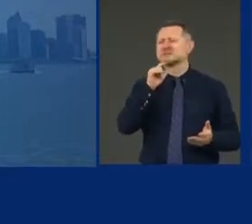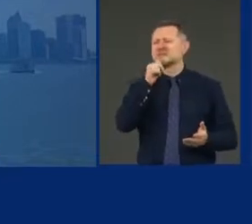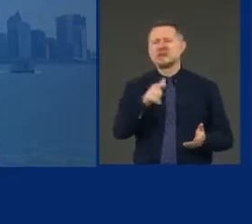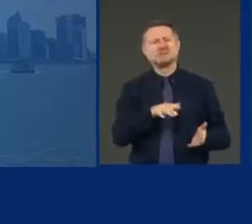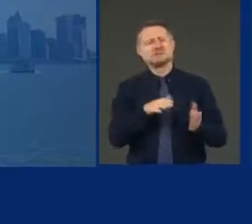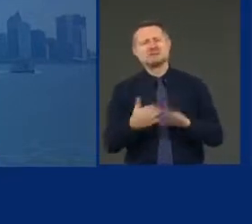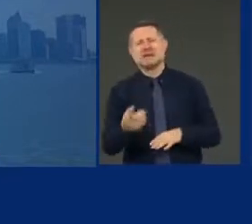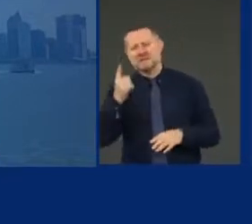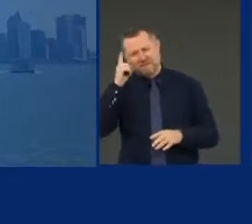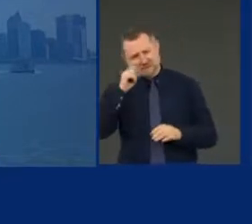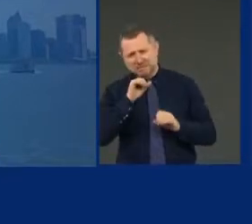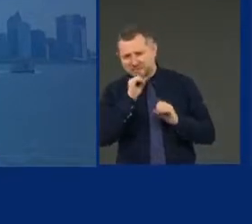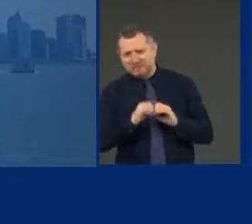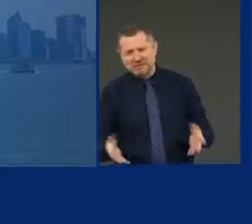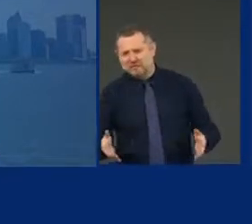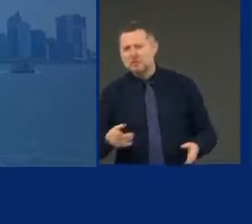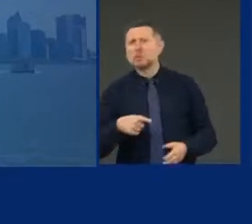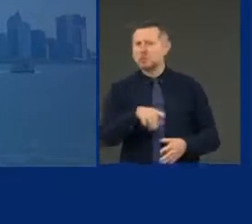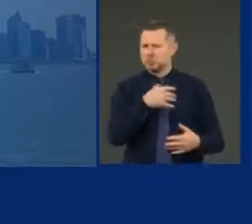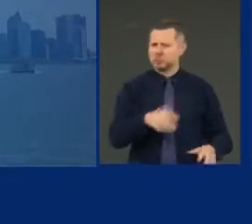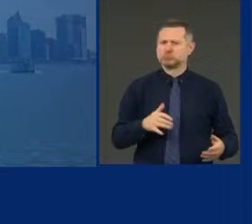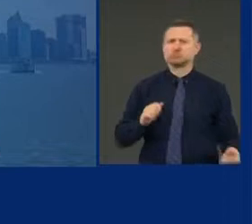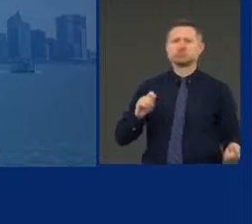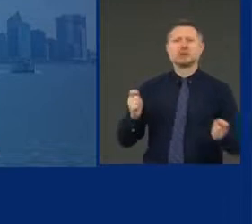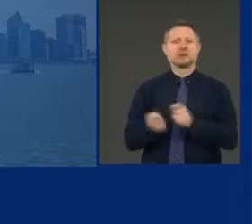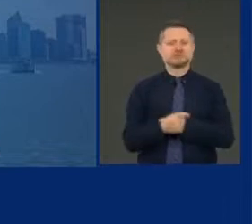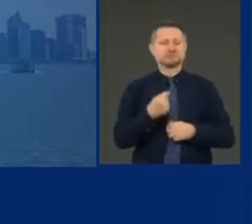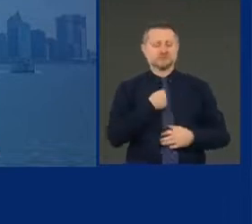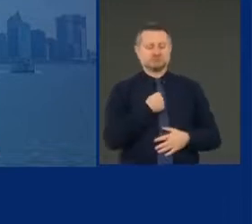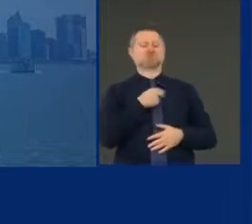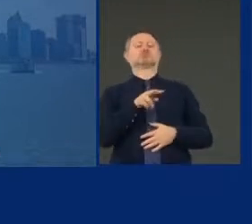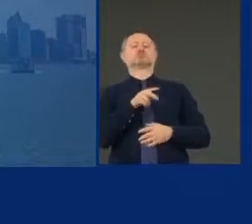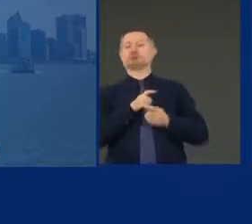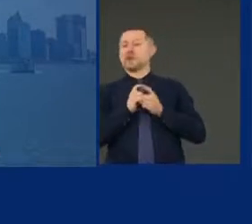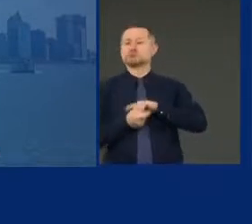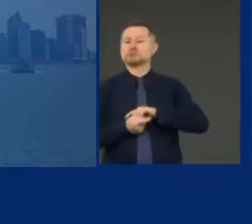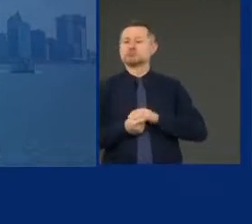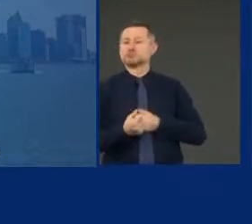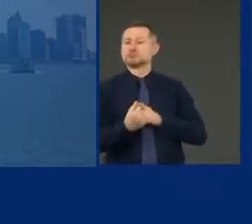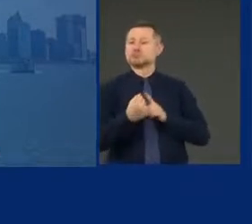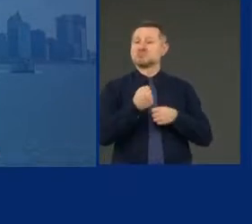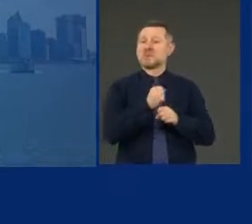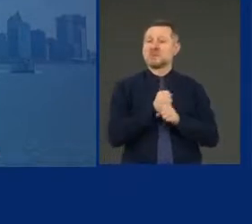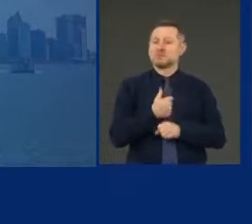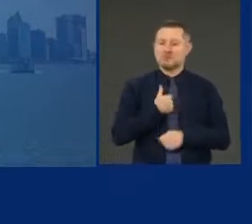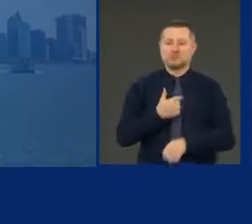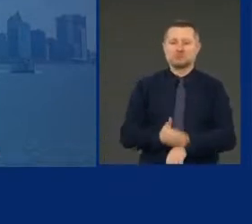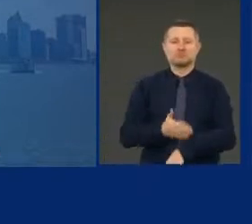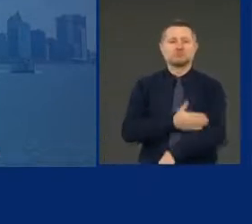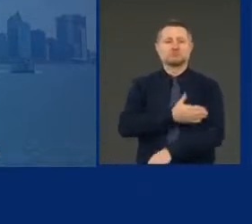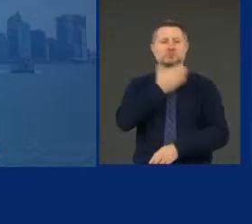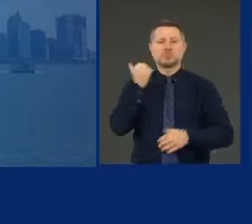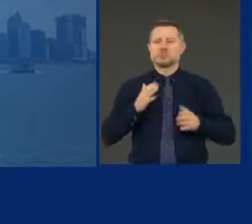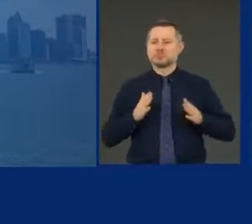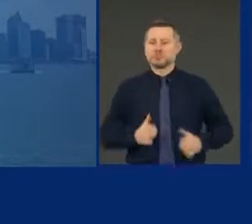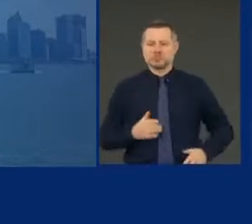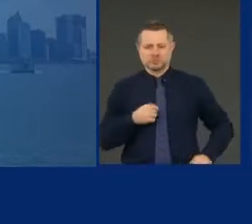And I believe they have made me a better person by their example and by their